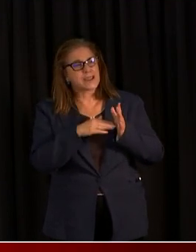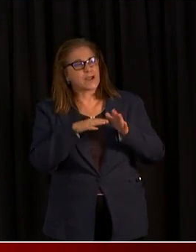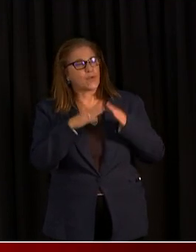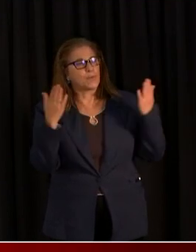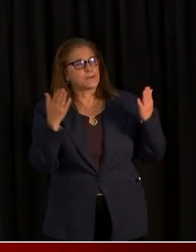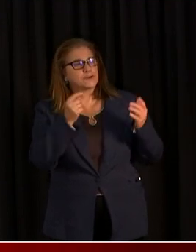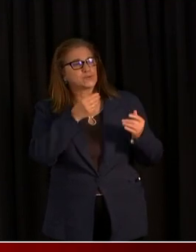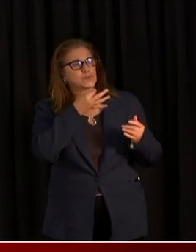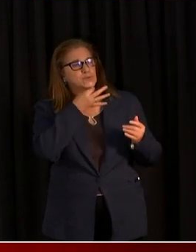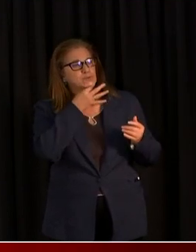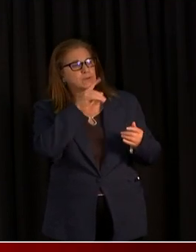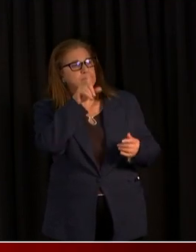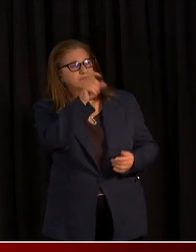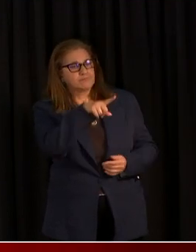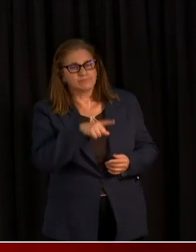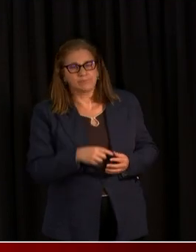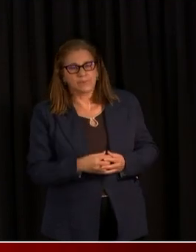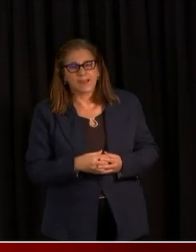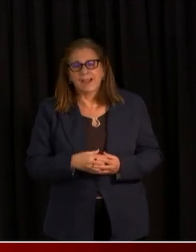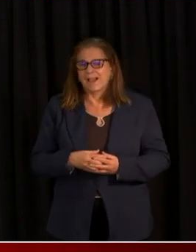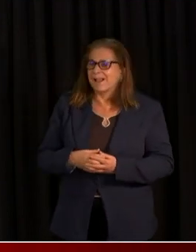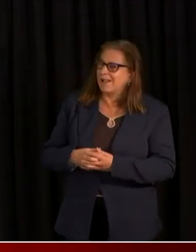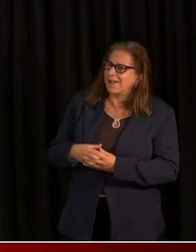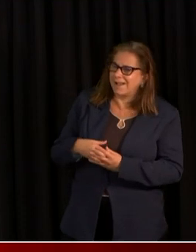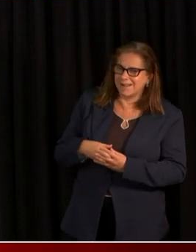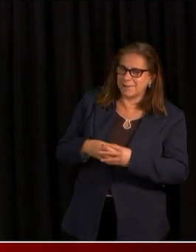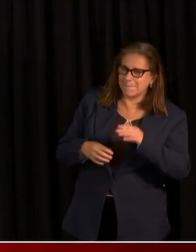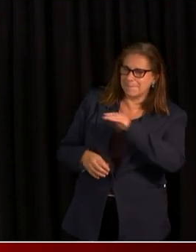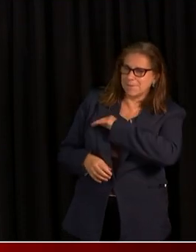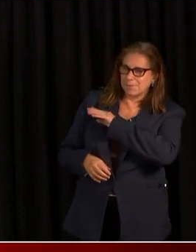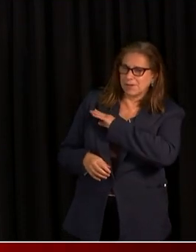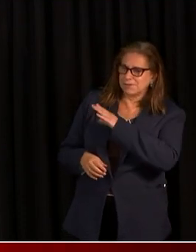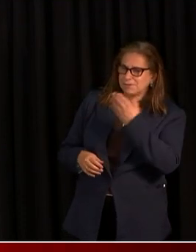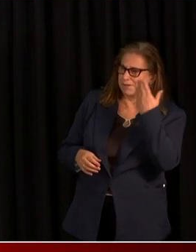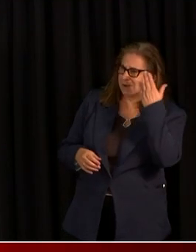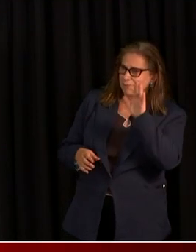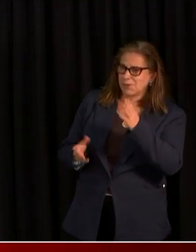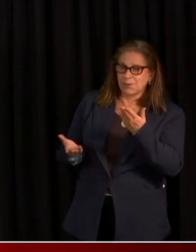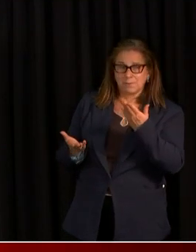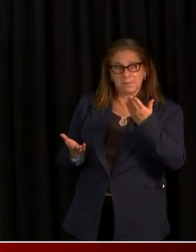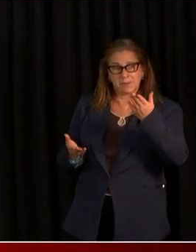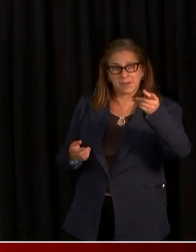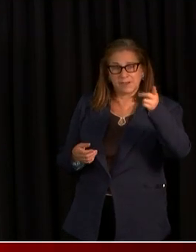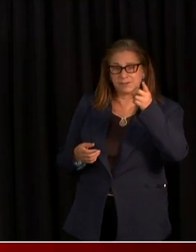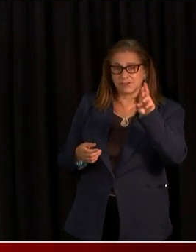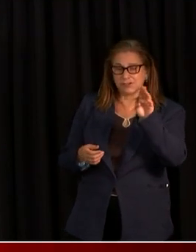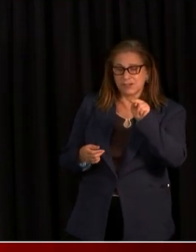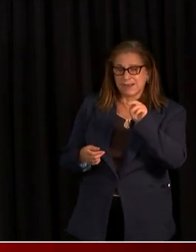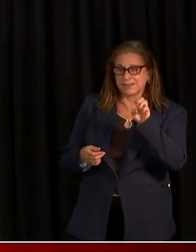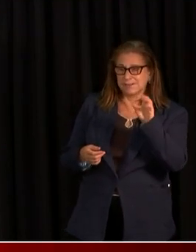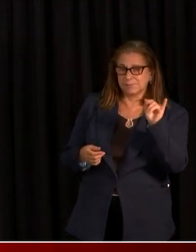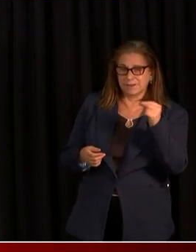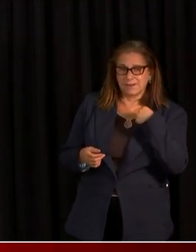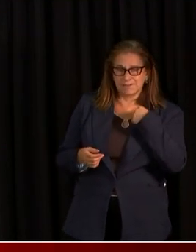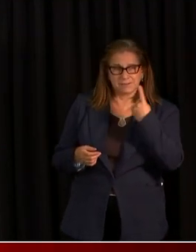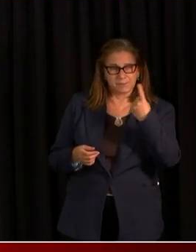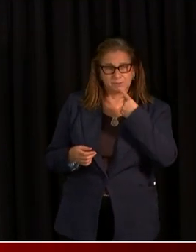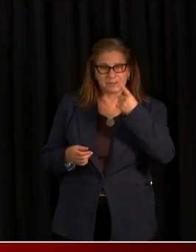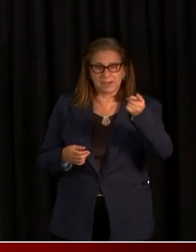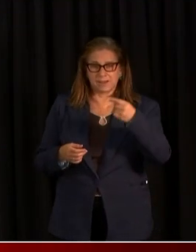I don't know that in what Dr. Nesbitt has seen so far is that we're